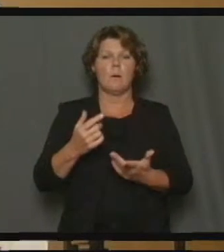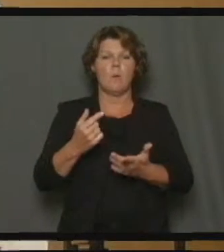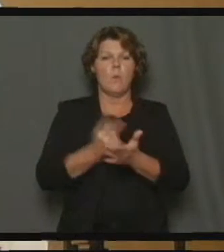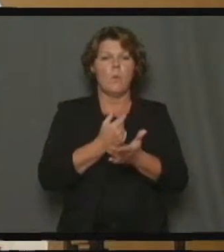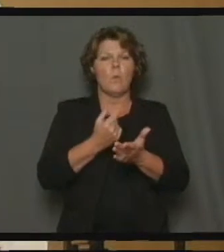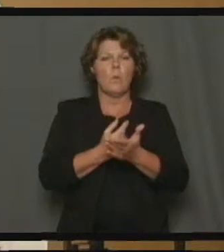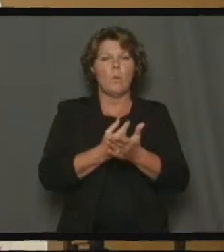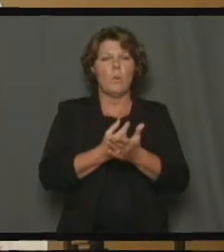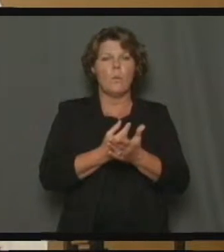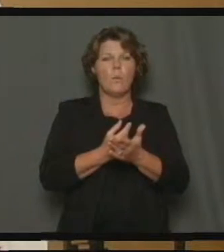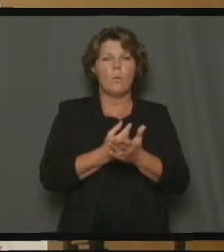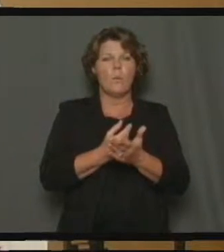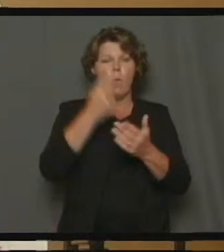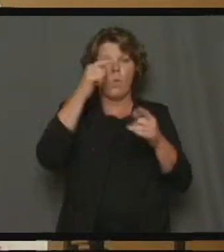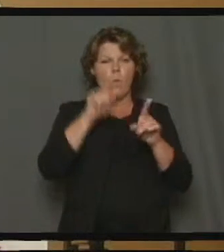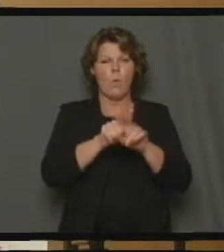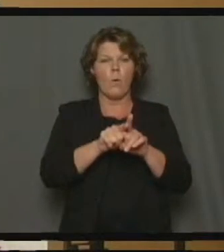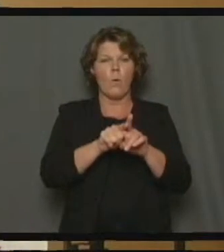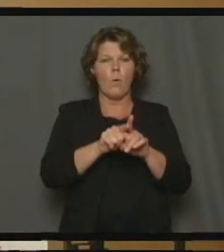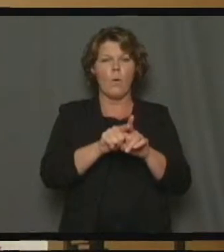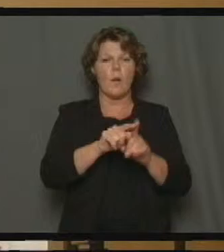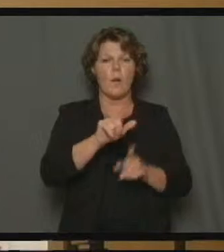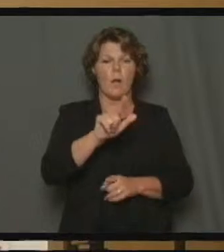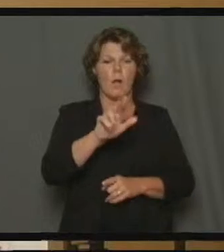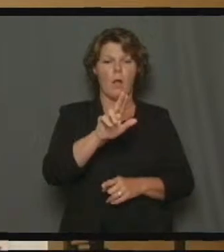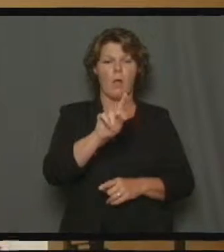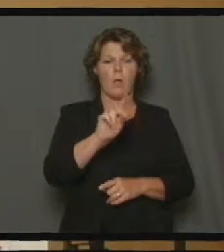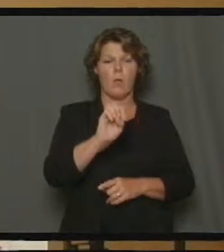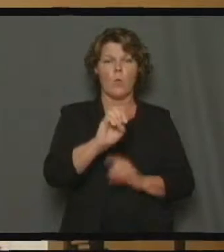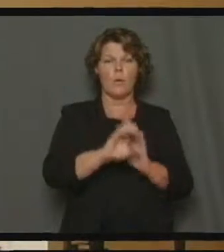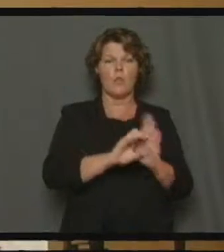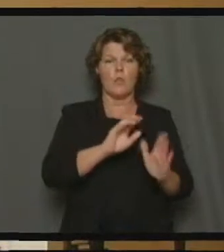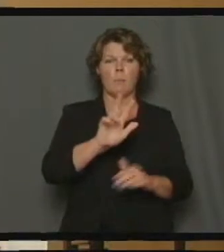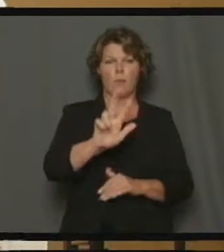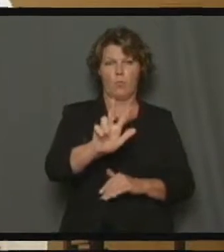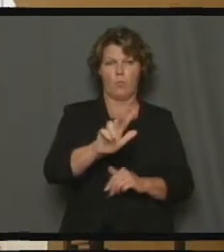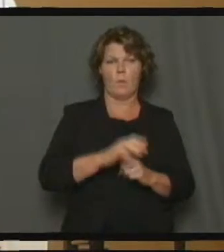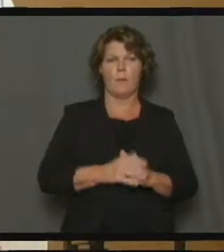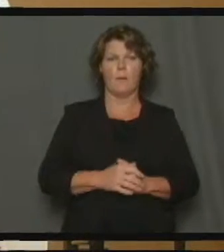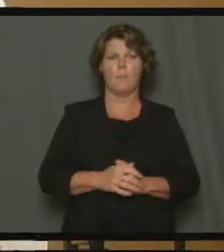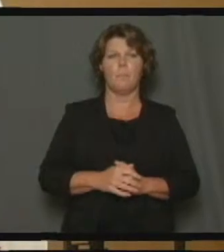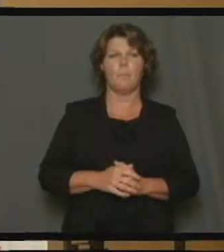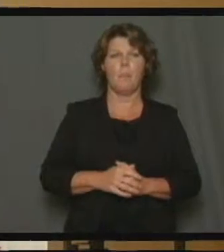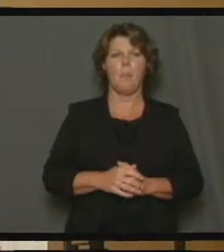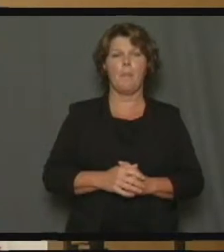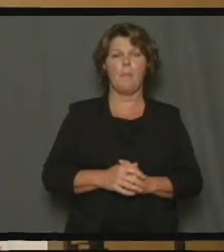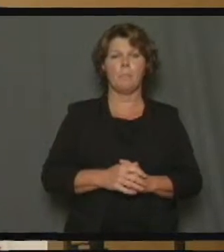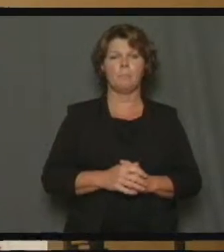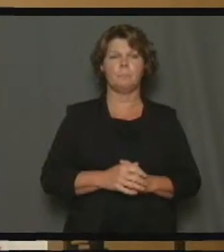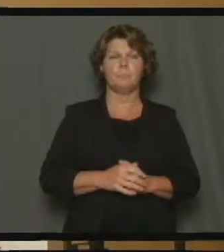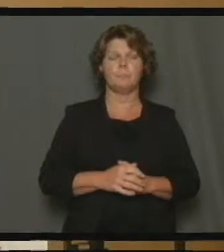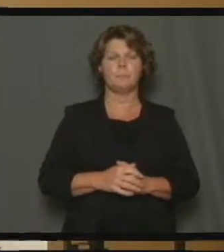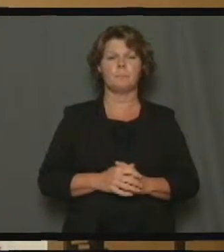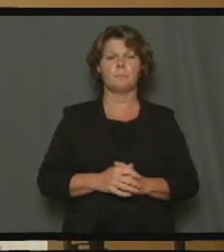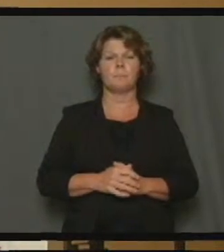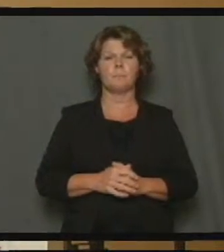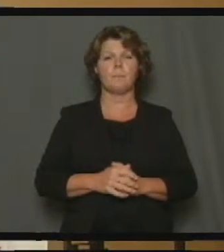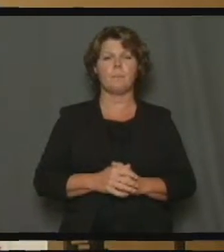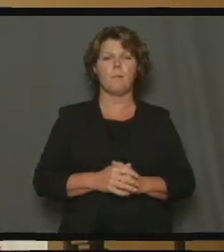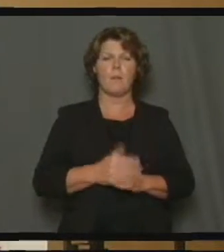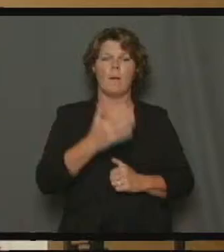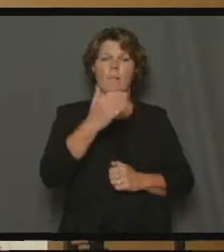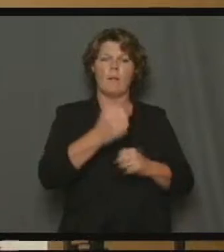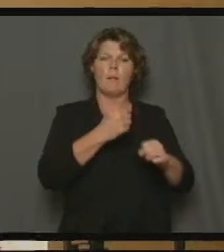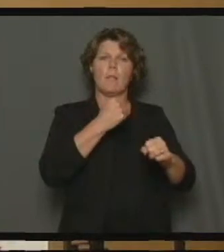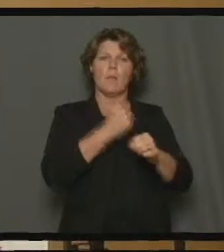The Holy Gospel today is according to the Gospel of Luke, the third chapter. In the 15th year of the